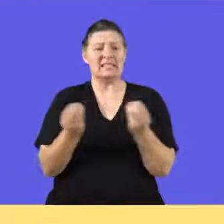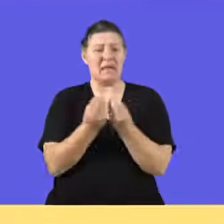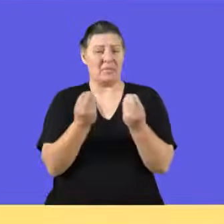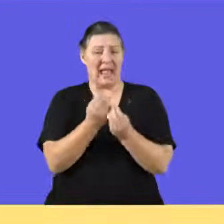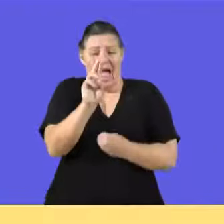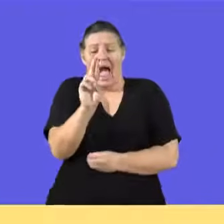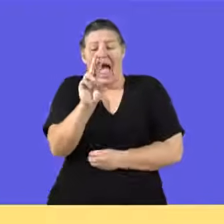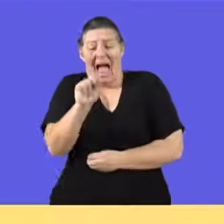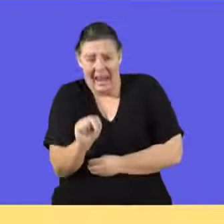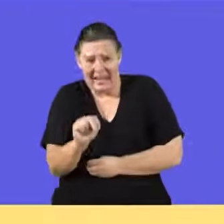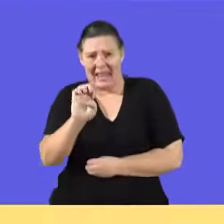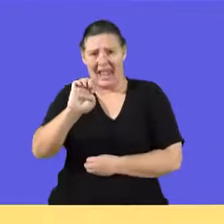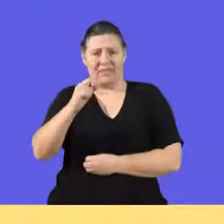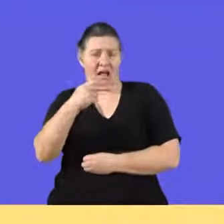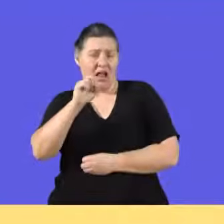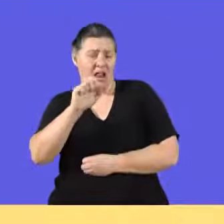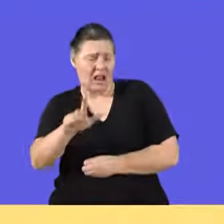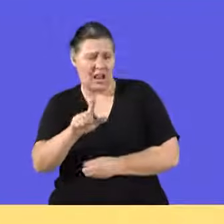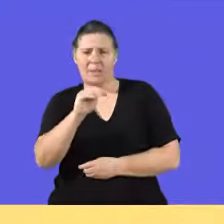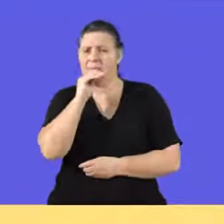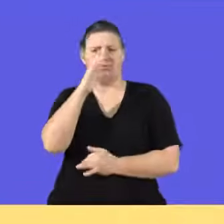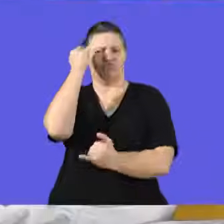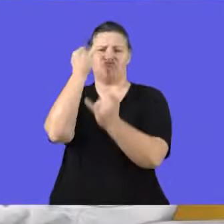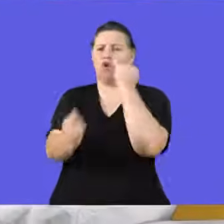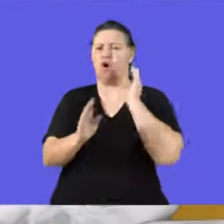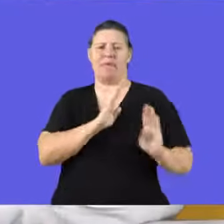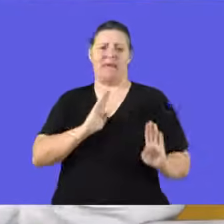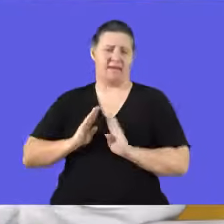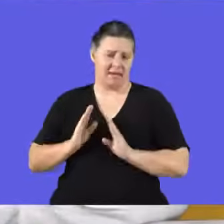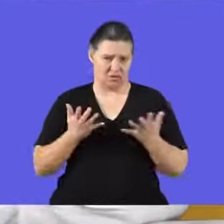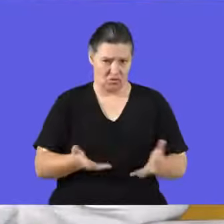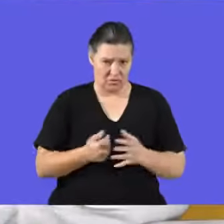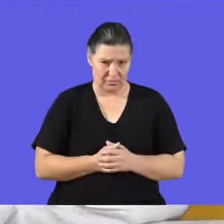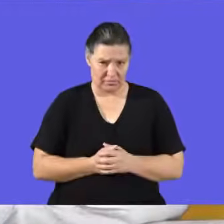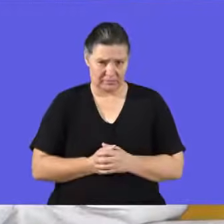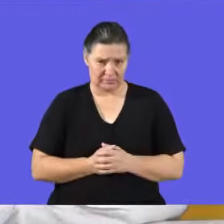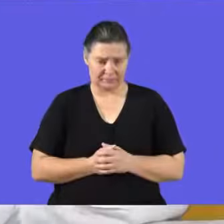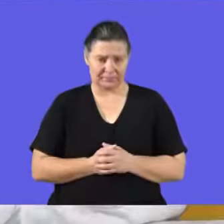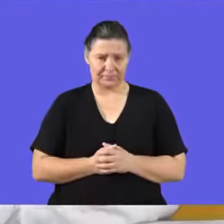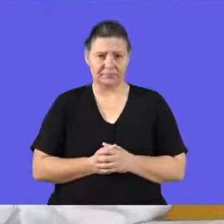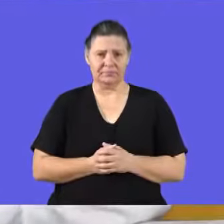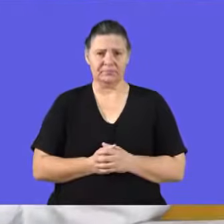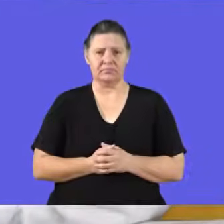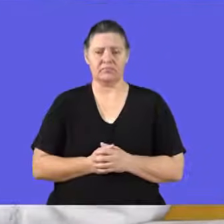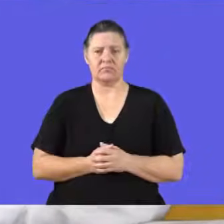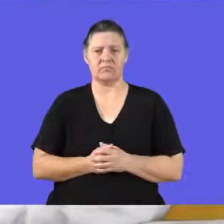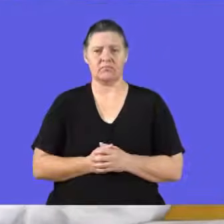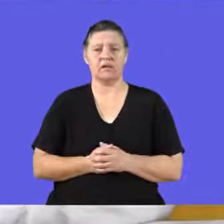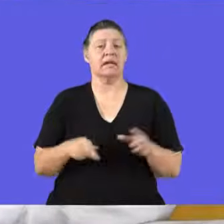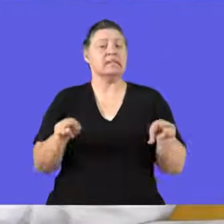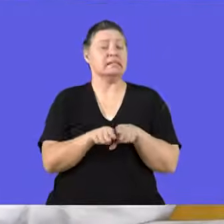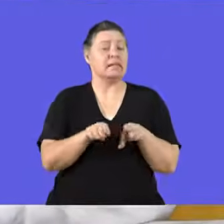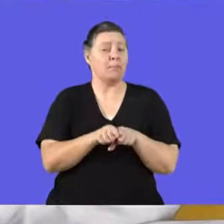If something is considered unethical behavior, it means it is wrong business